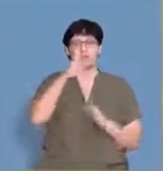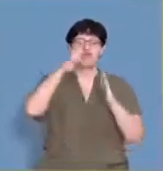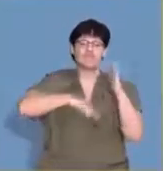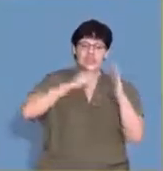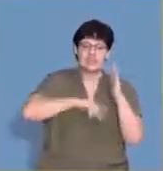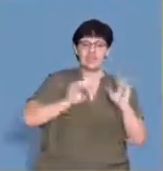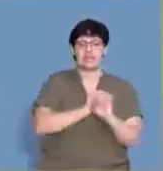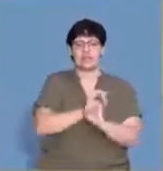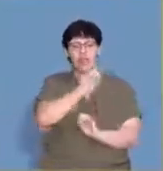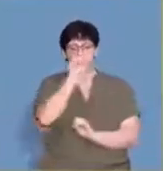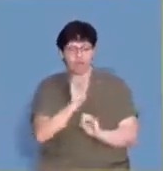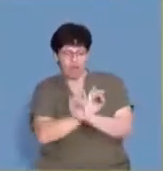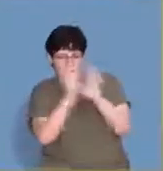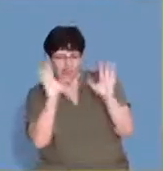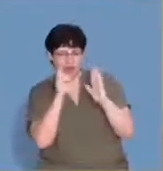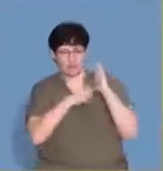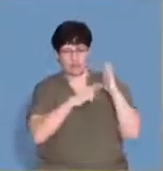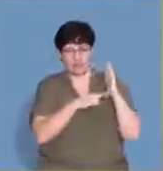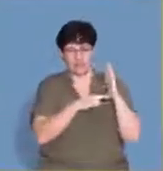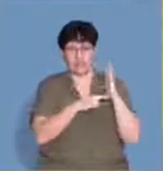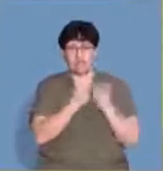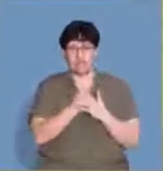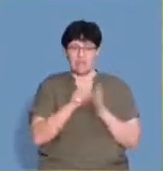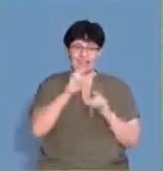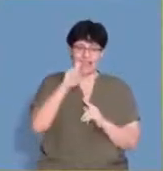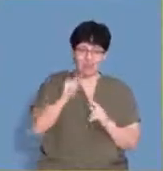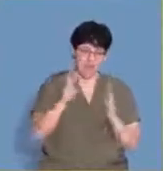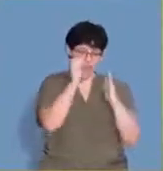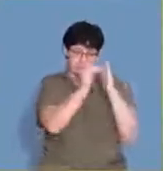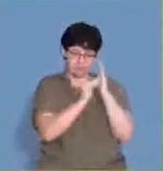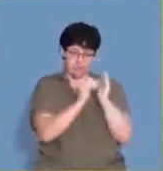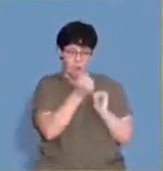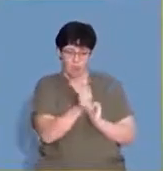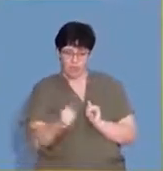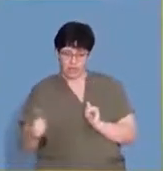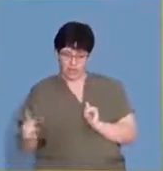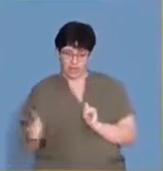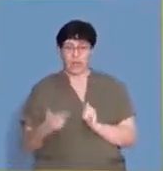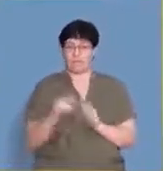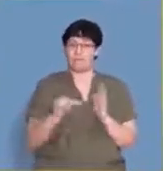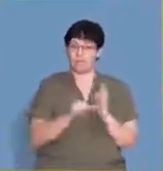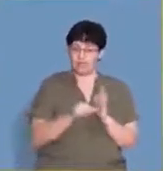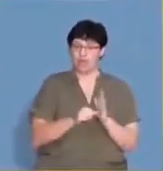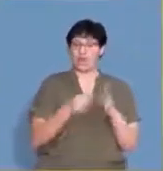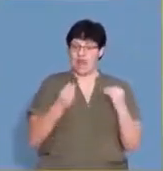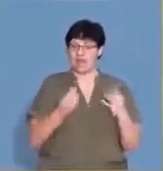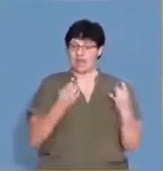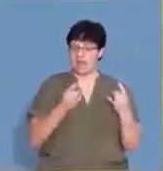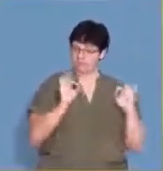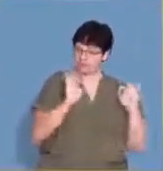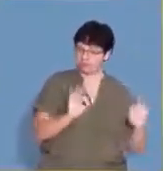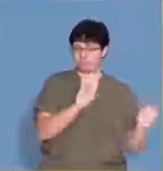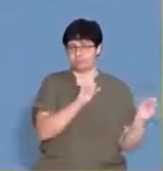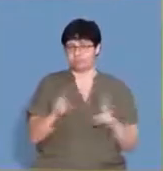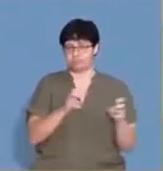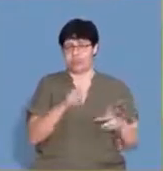the question carefully, and especially if you have to put data into order, it's important that you have the correct numbers and